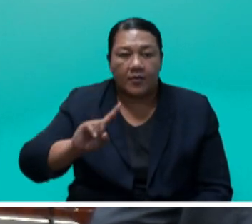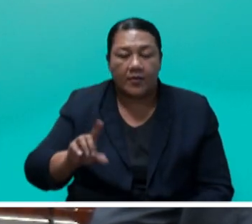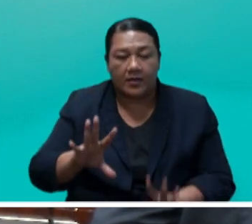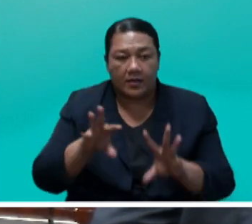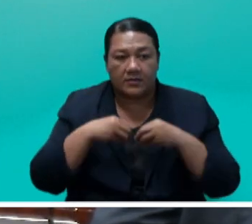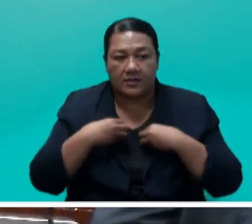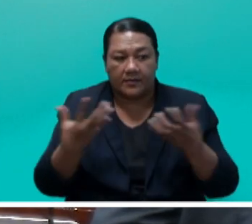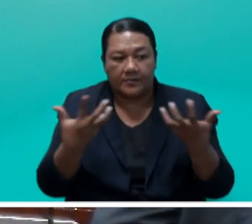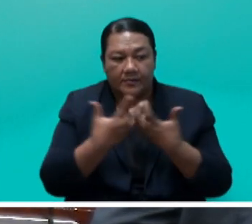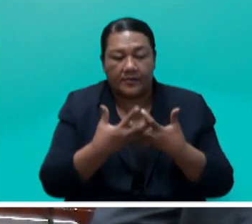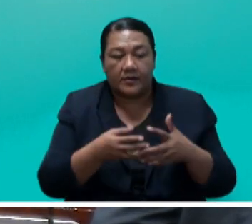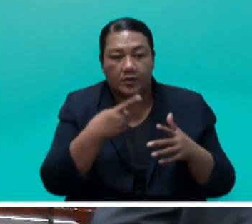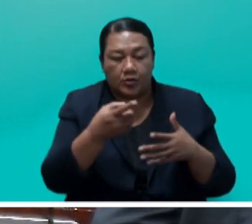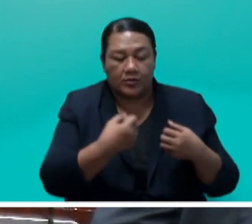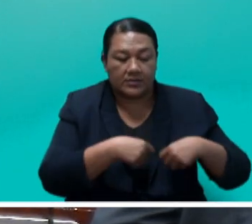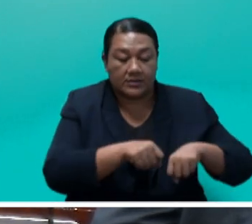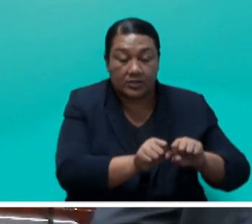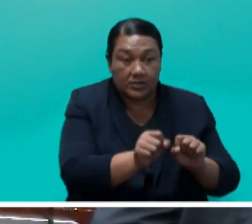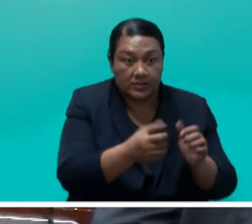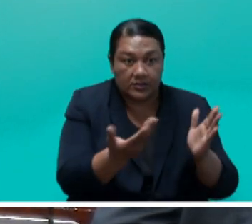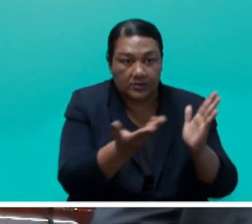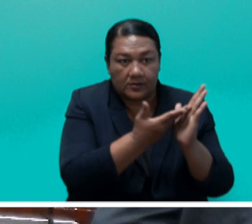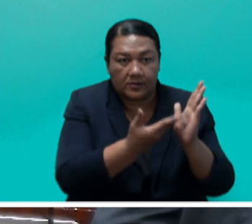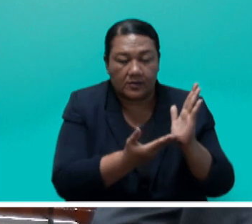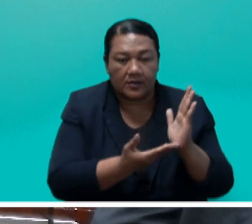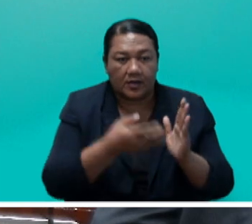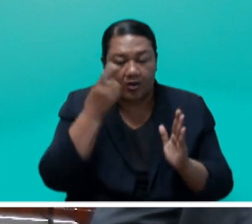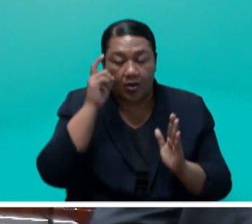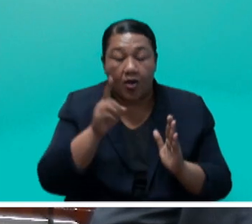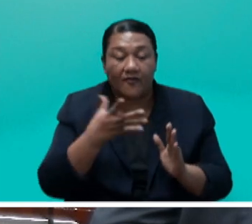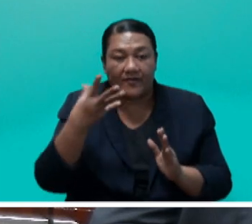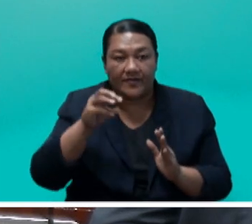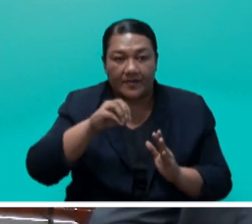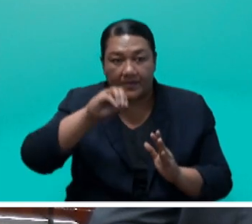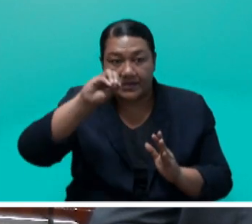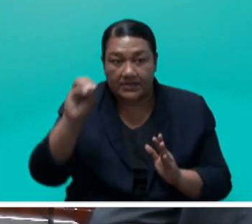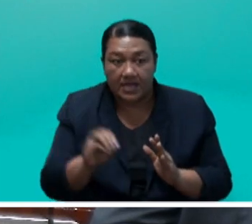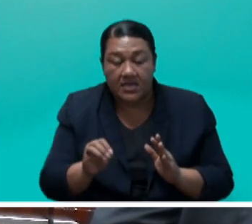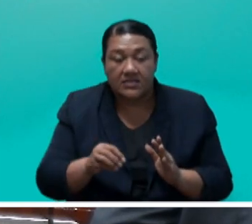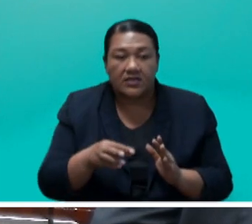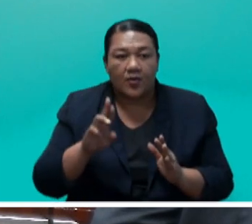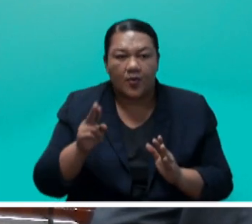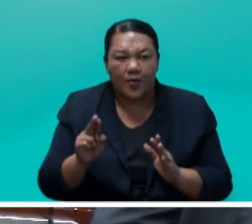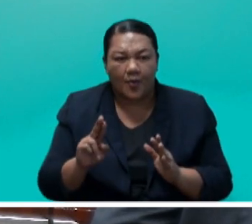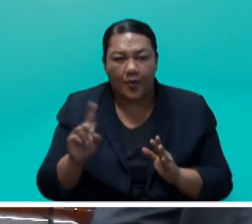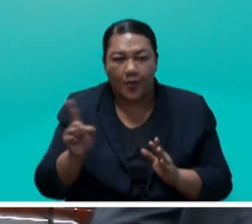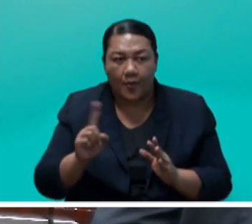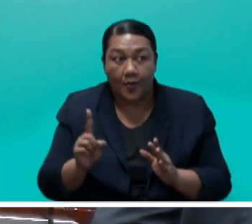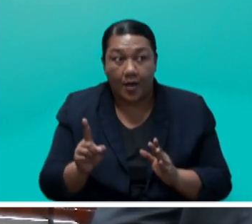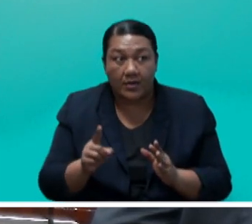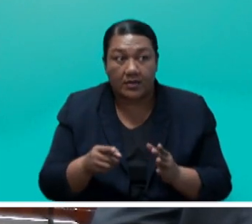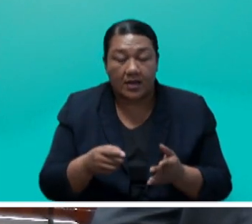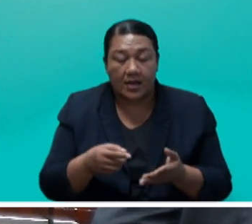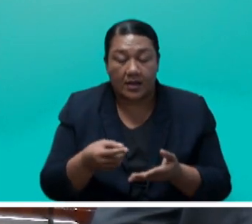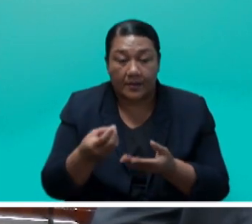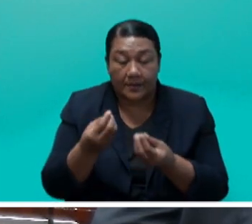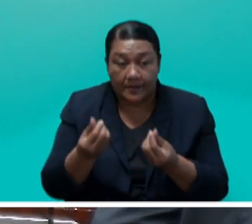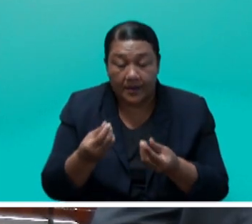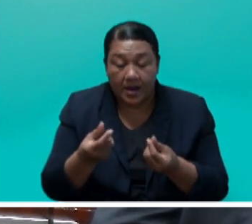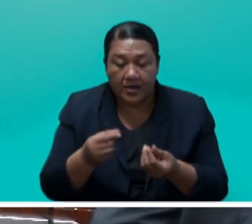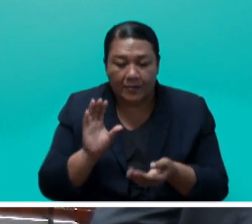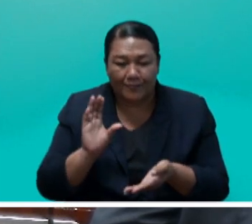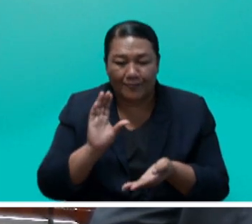transition into the strategy and has called for at least 50% of revenues to flow to the global south, in particular the